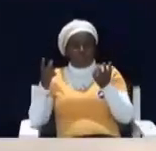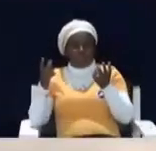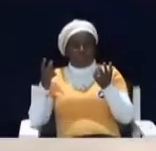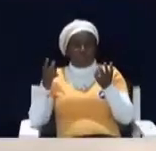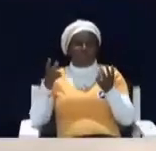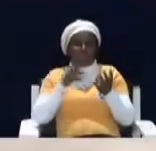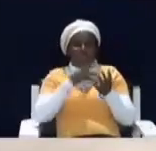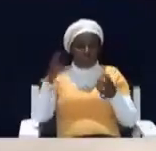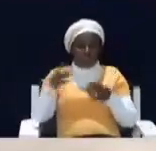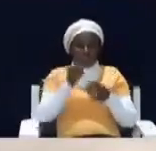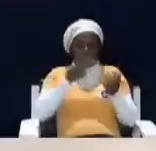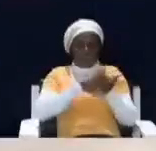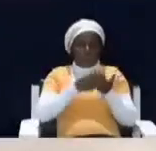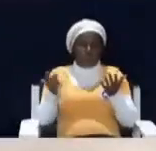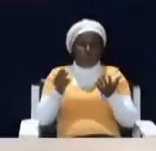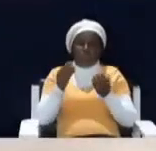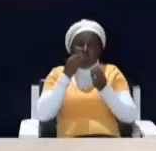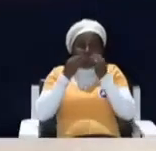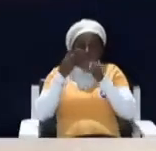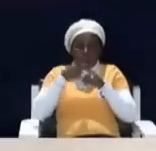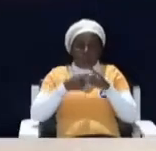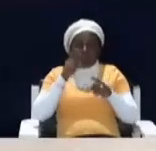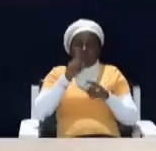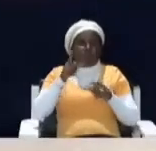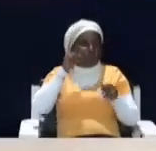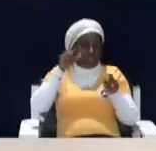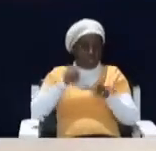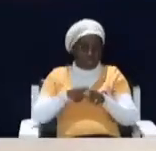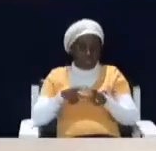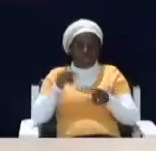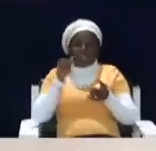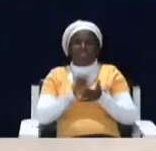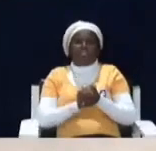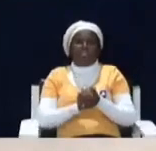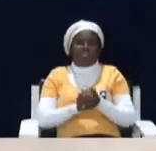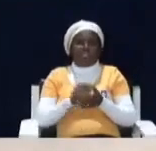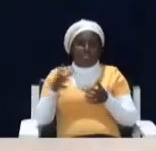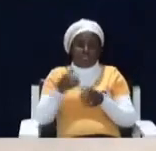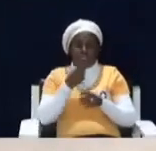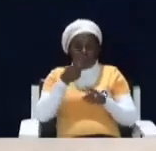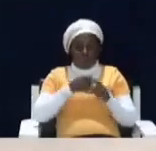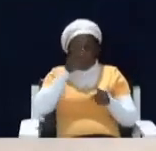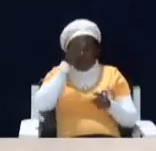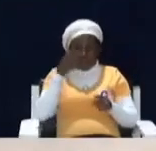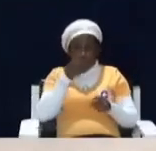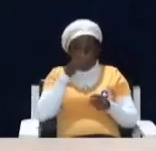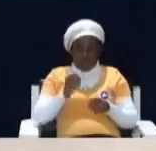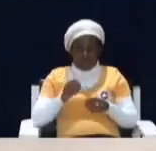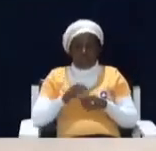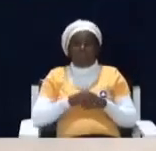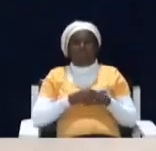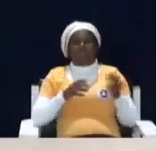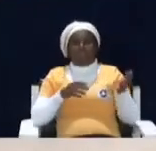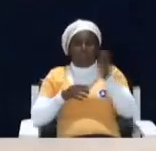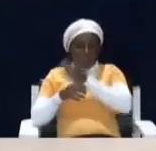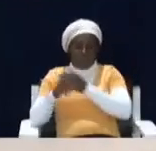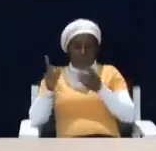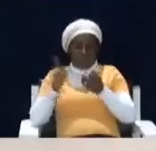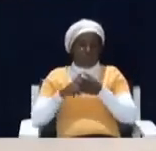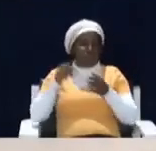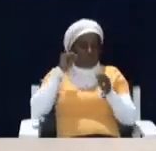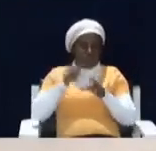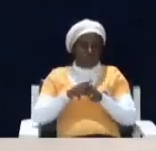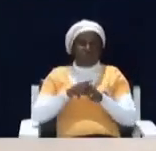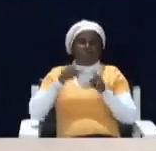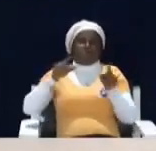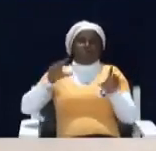Holy Communion from one of our sisters, which she got from Daddy Gio too, and she brought it to me at Ife because I was